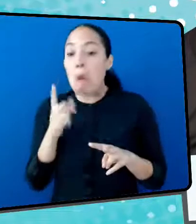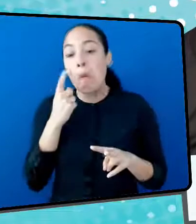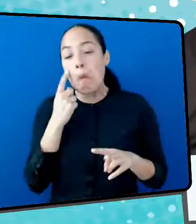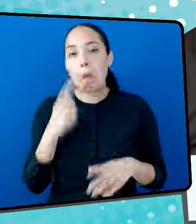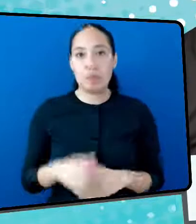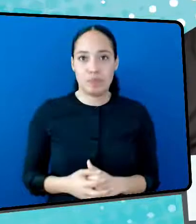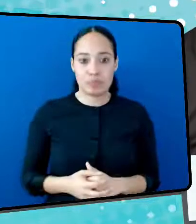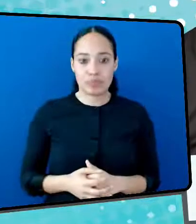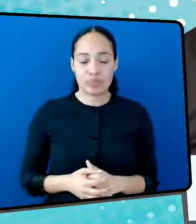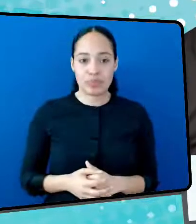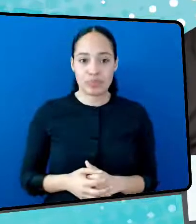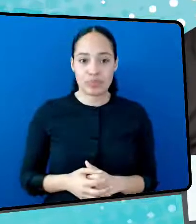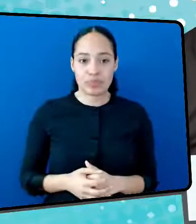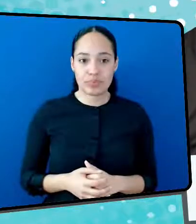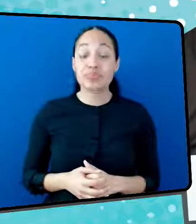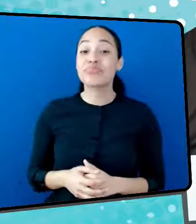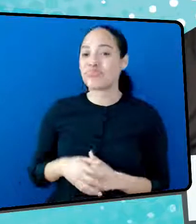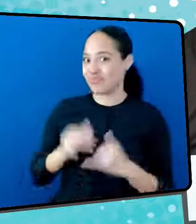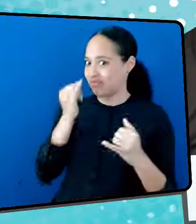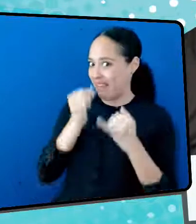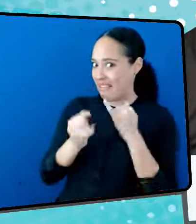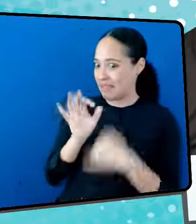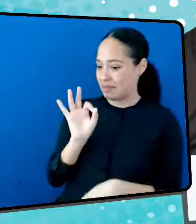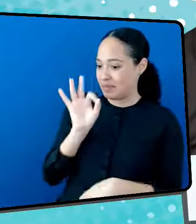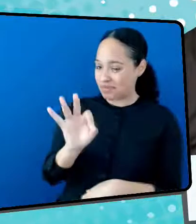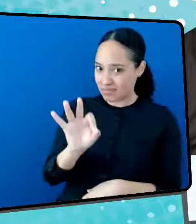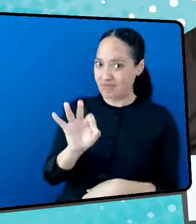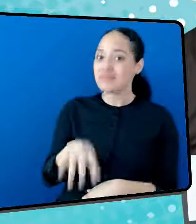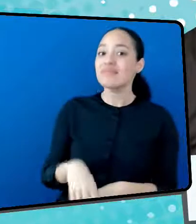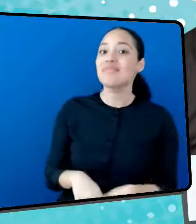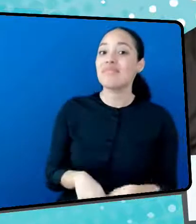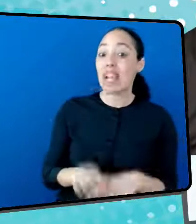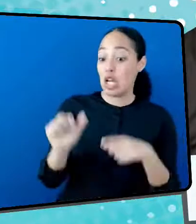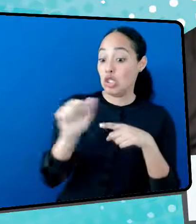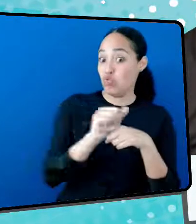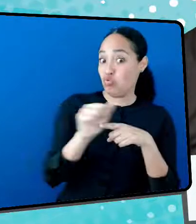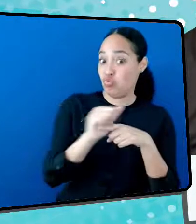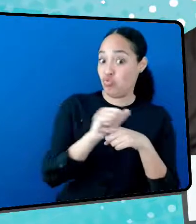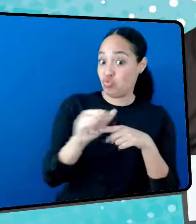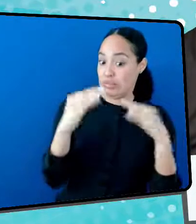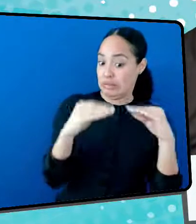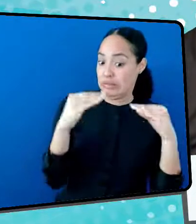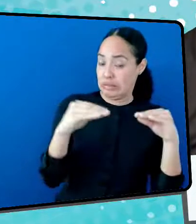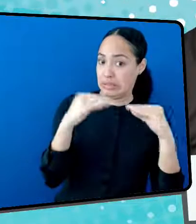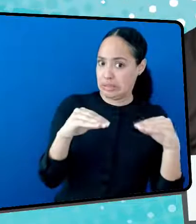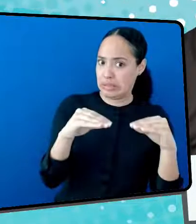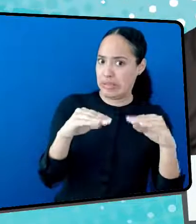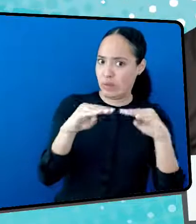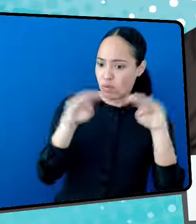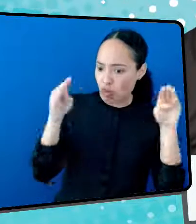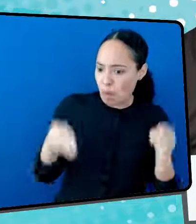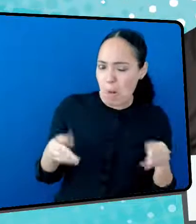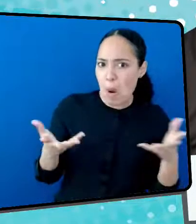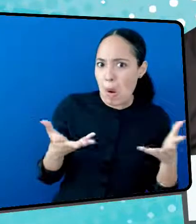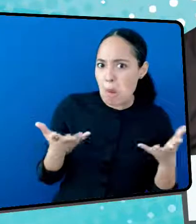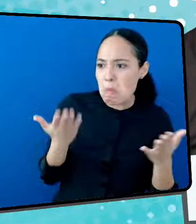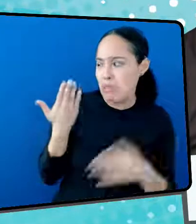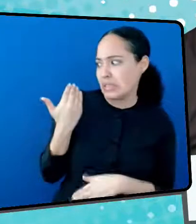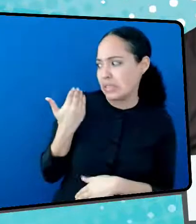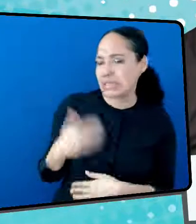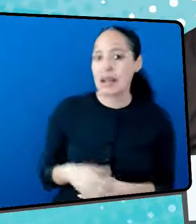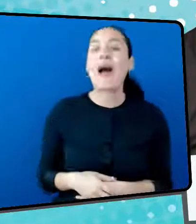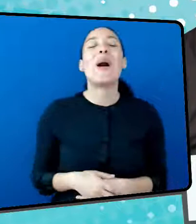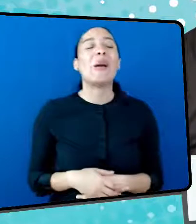training framework did you use last? Okay, so PyTorch is really what we're using on InnerEye, and